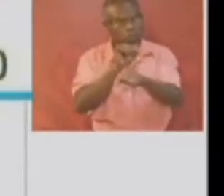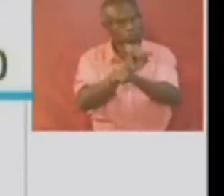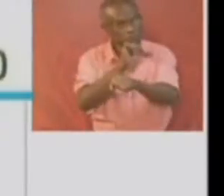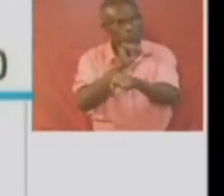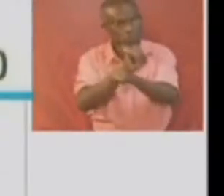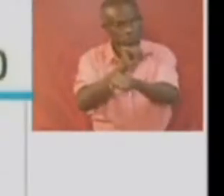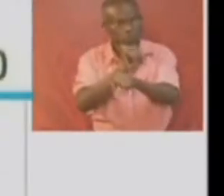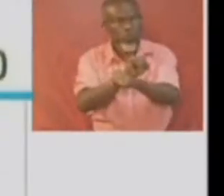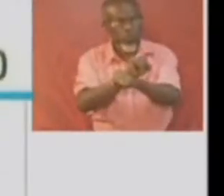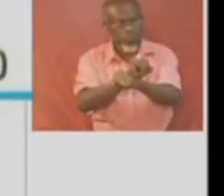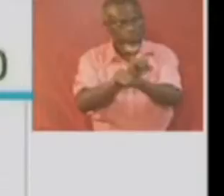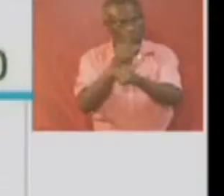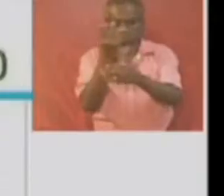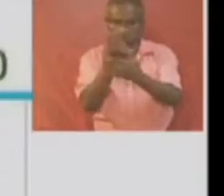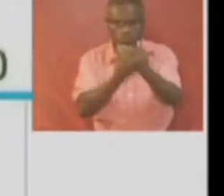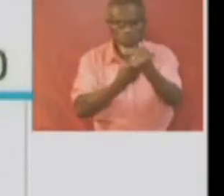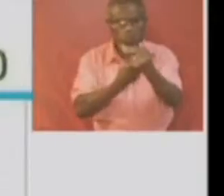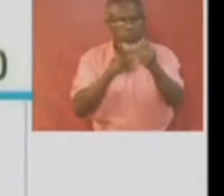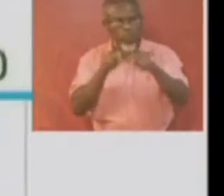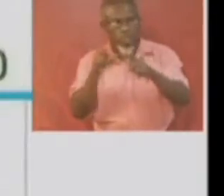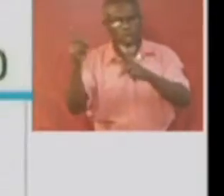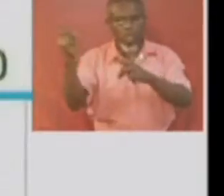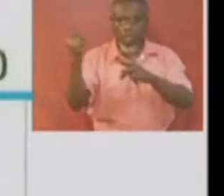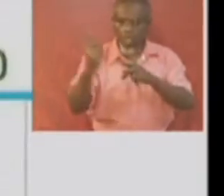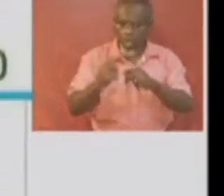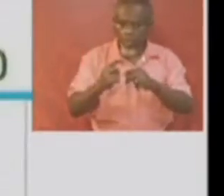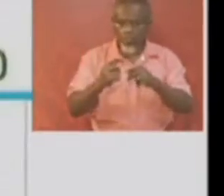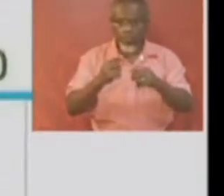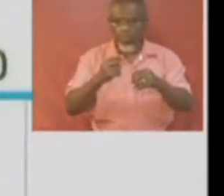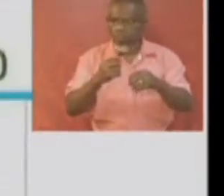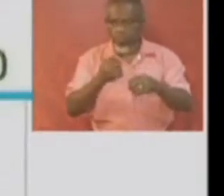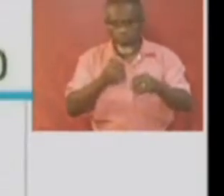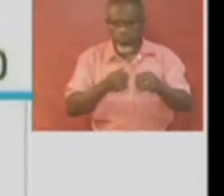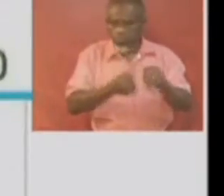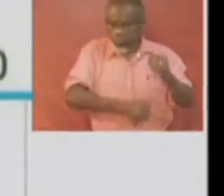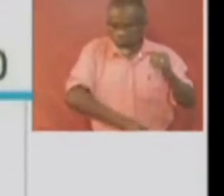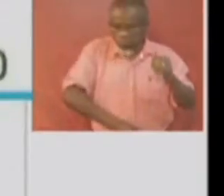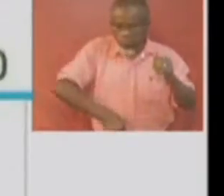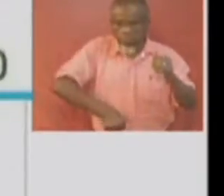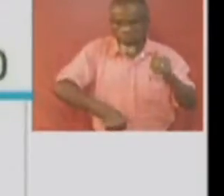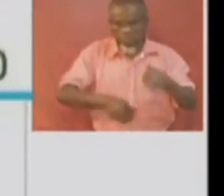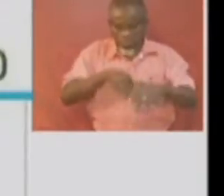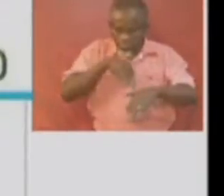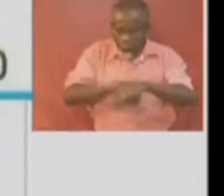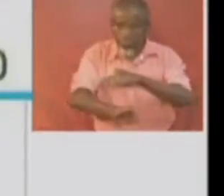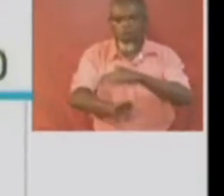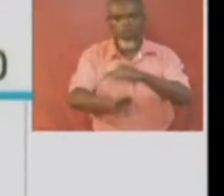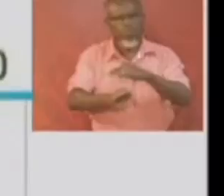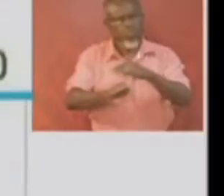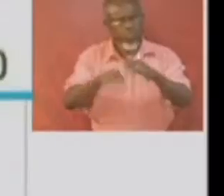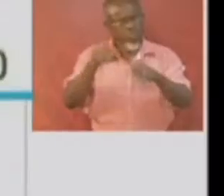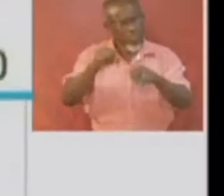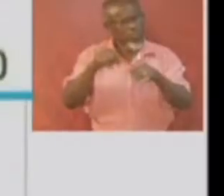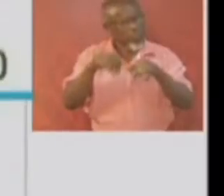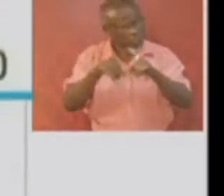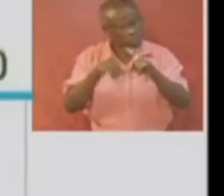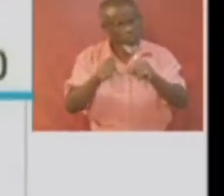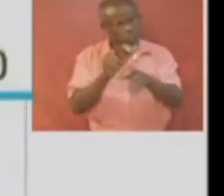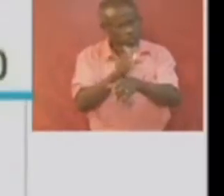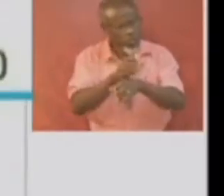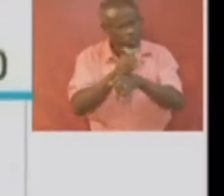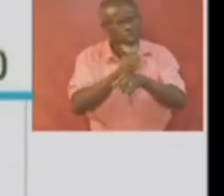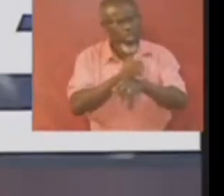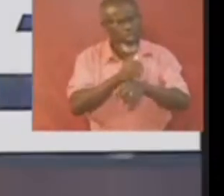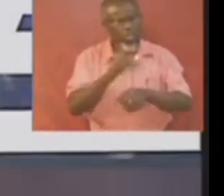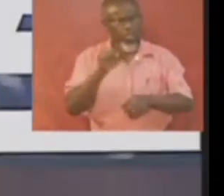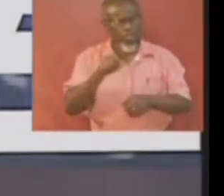services, such as normal deliveries, cesarean sections, as well as all of our newborn neonatal services. You can come